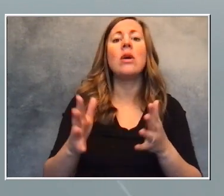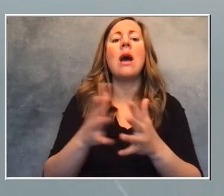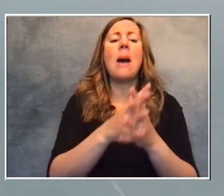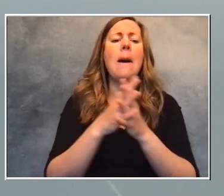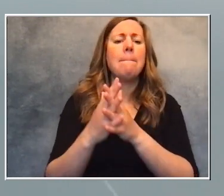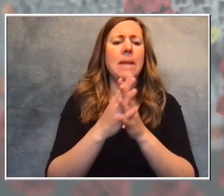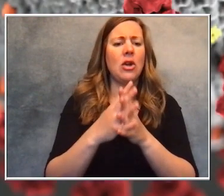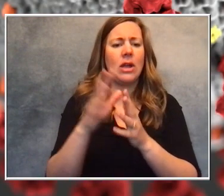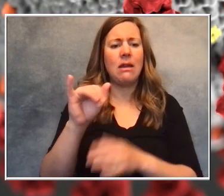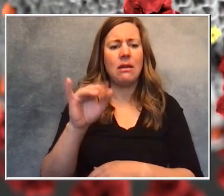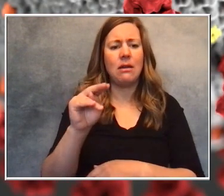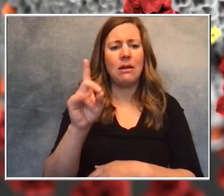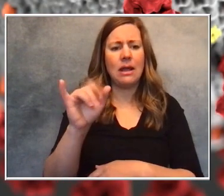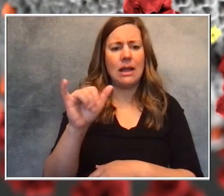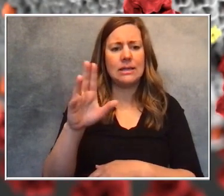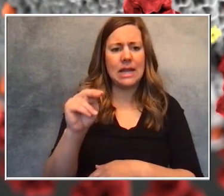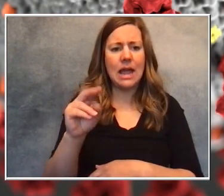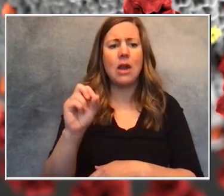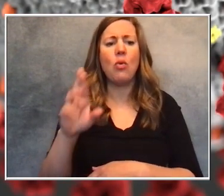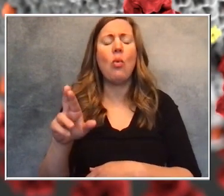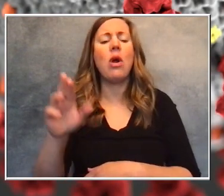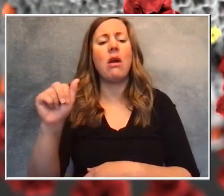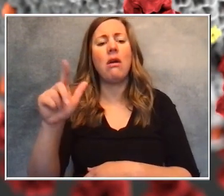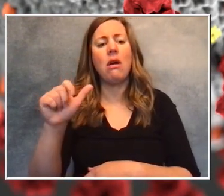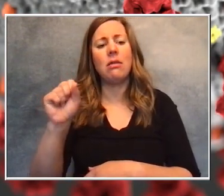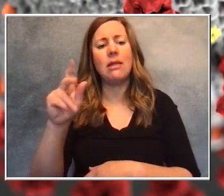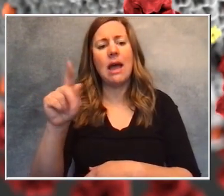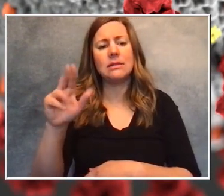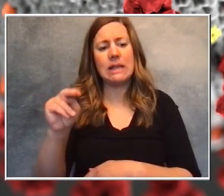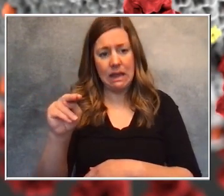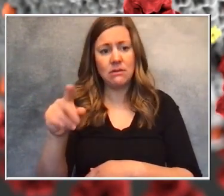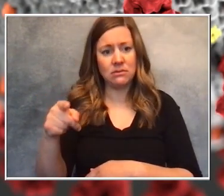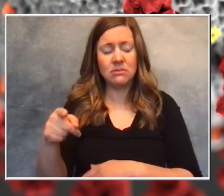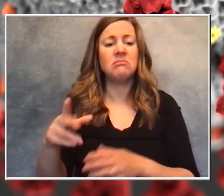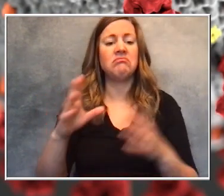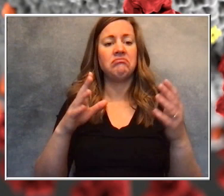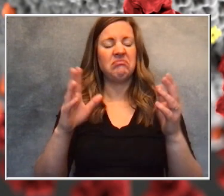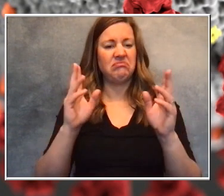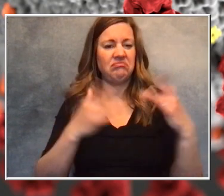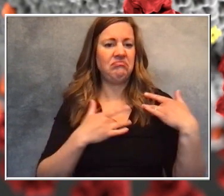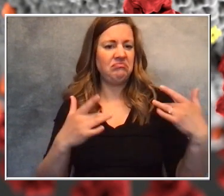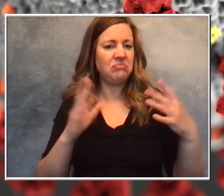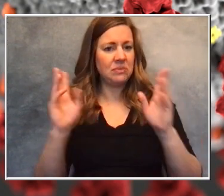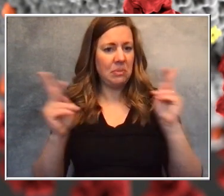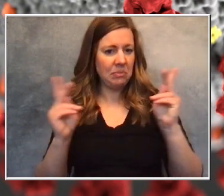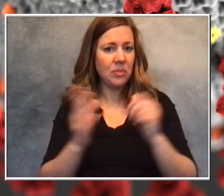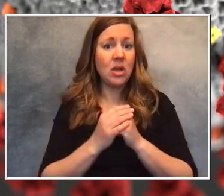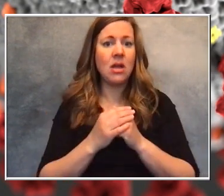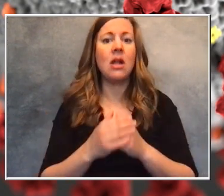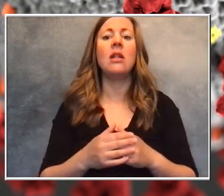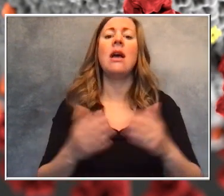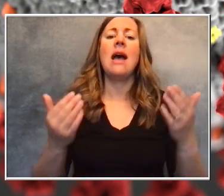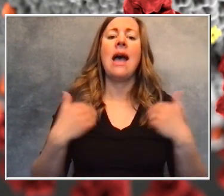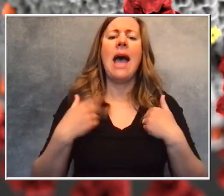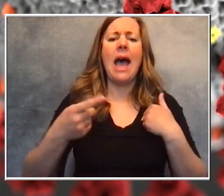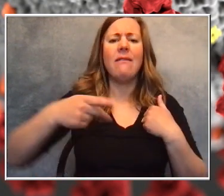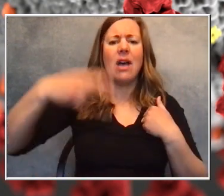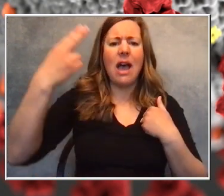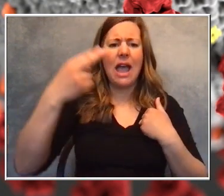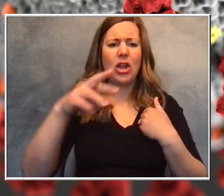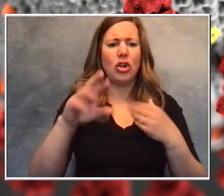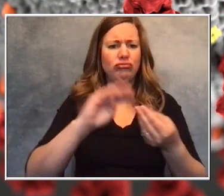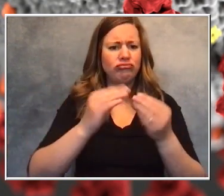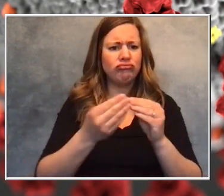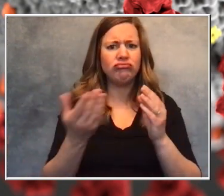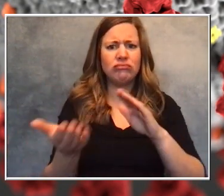had higher rates of death due to long COVID than non-Hispanic white folks. There are also differences in long COVID outcome based